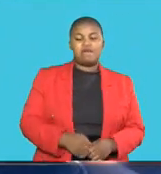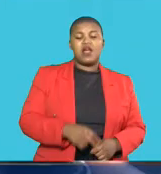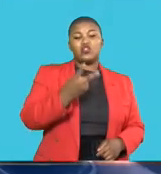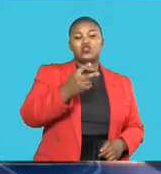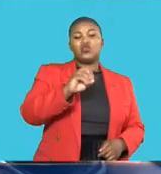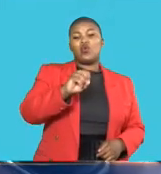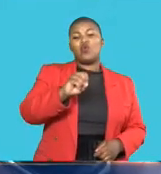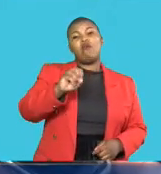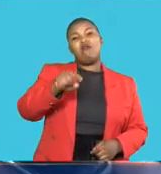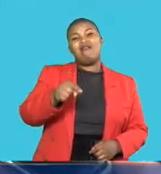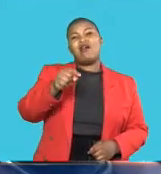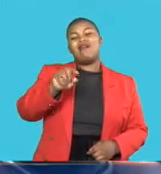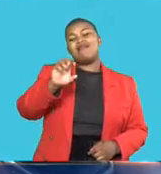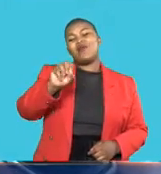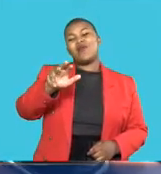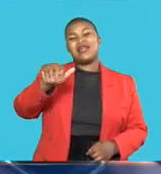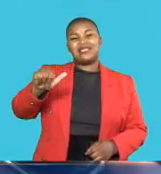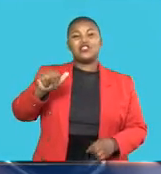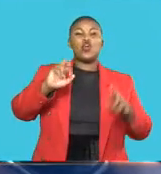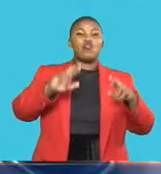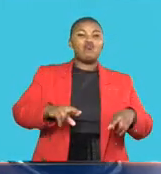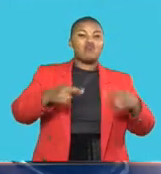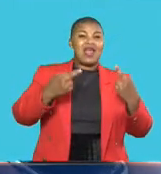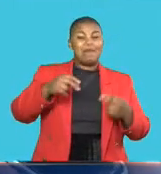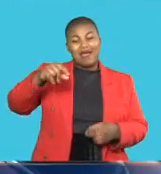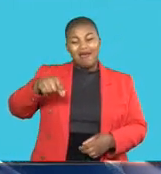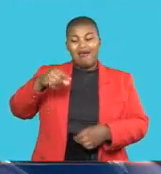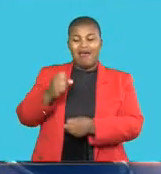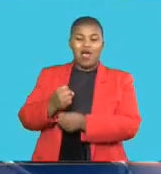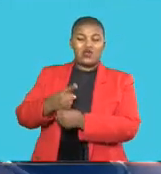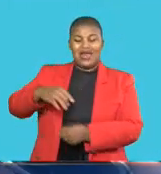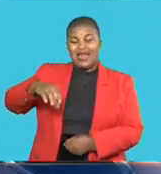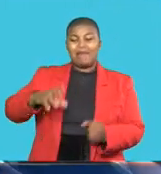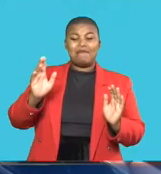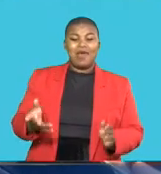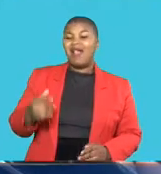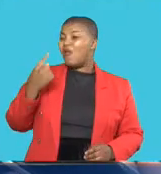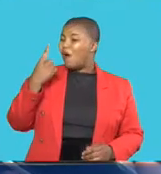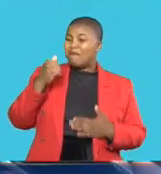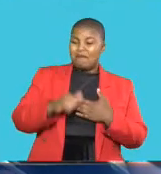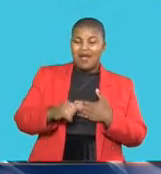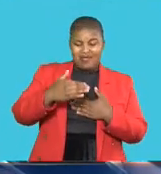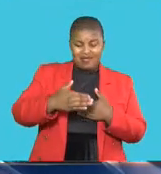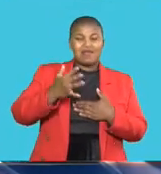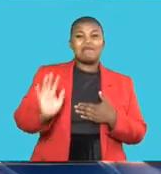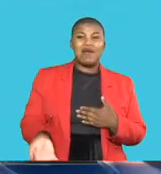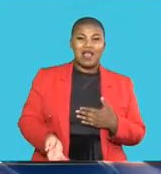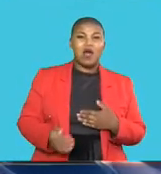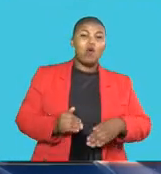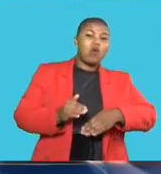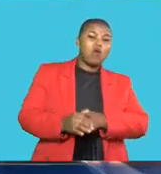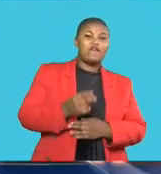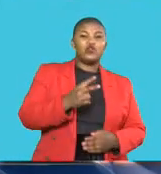2096 upon bar Rachel up in South Africa. Ola Gauteng pale in the last 3 months. That's more than 28 people a